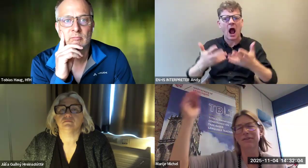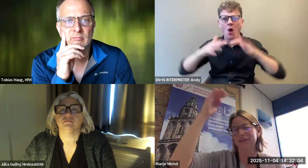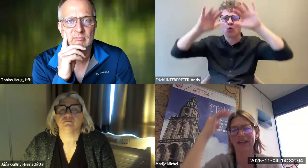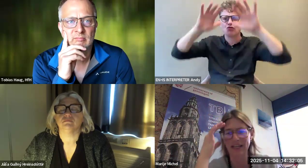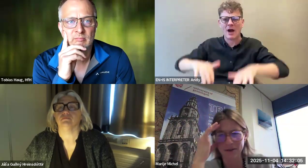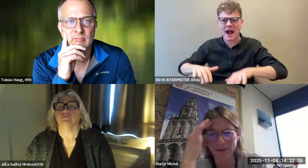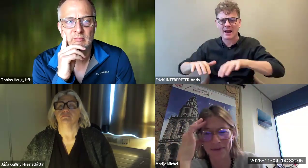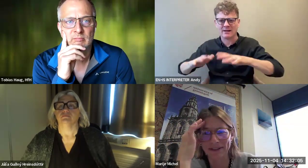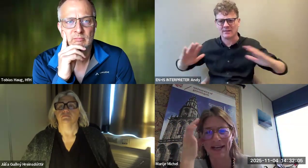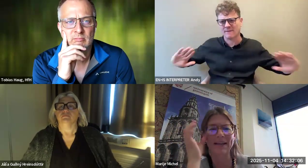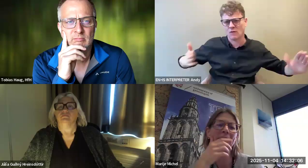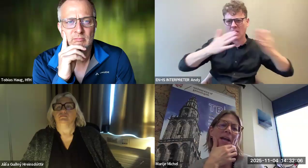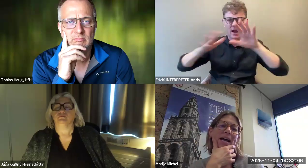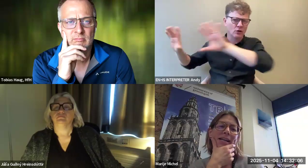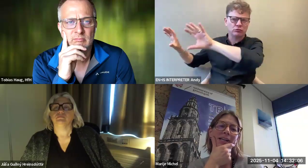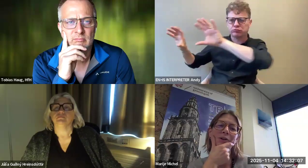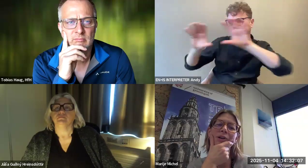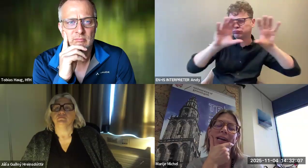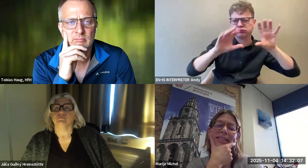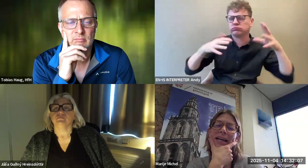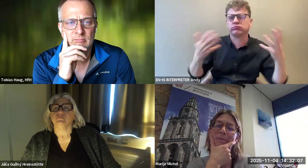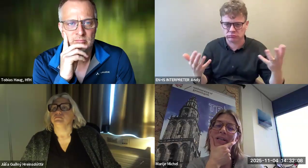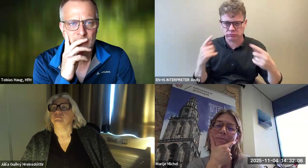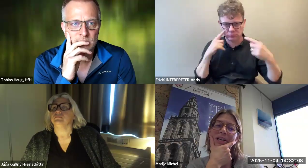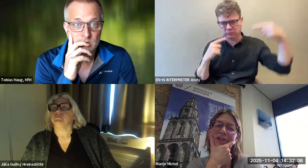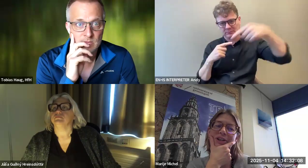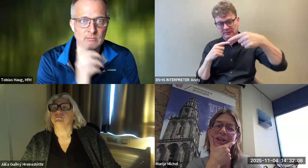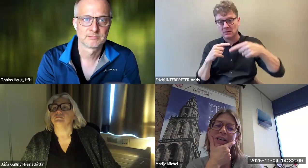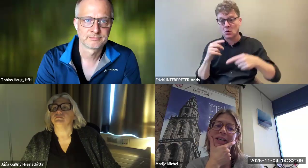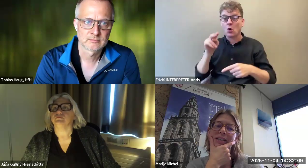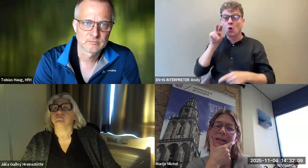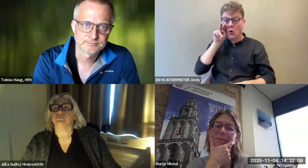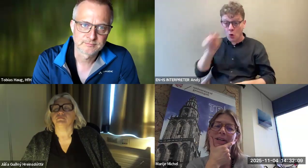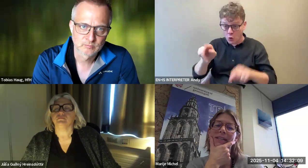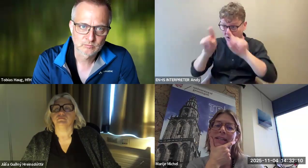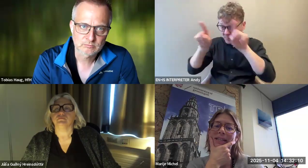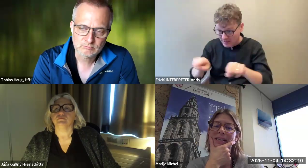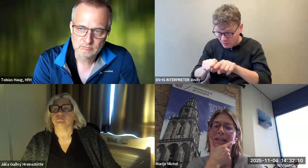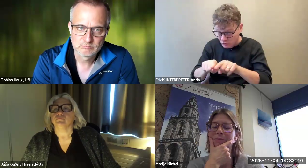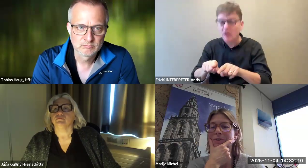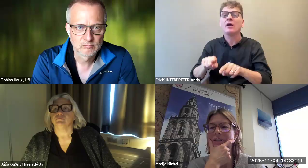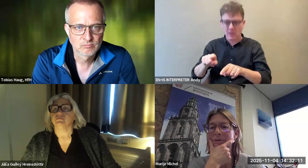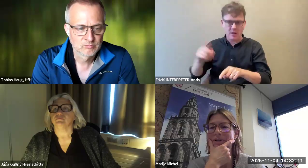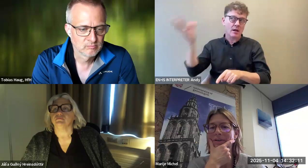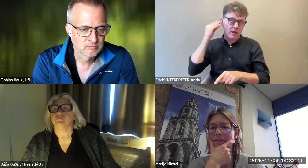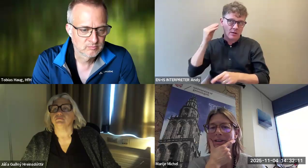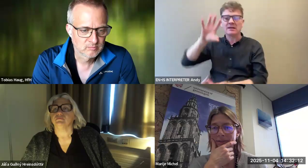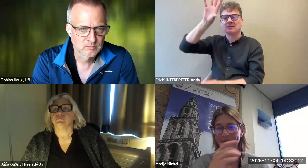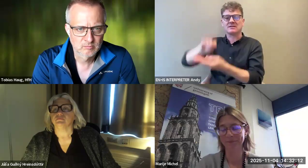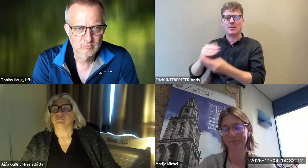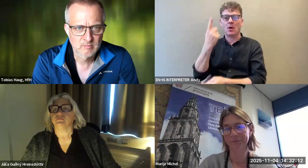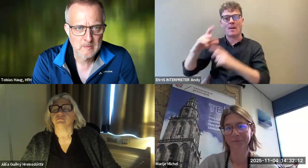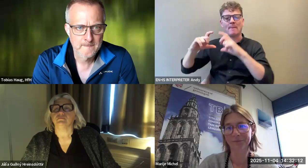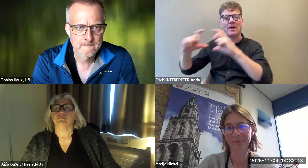moves across a volcano, something like that. And then look at the animated picture and summarize the listening input into a